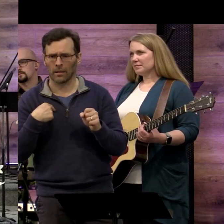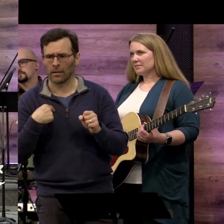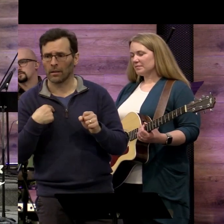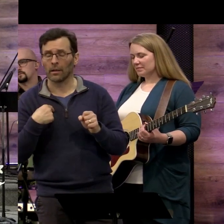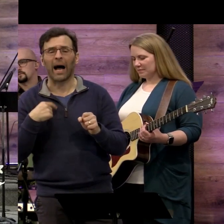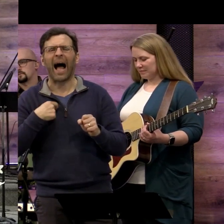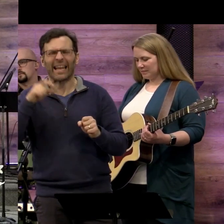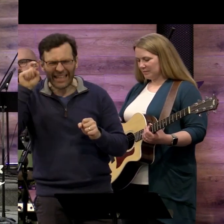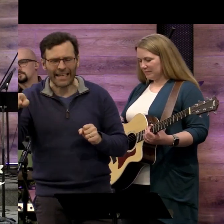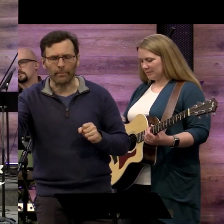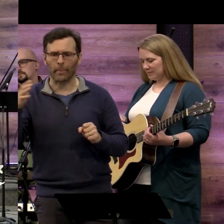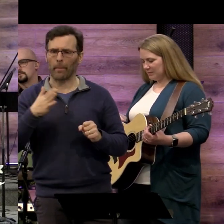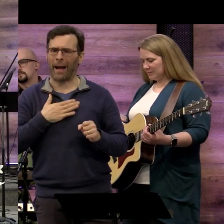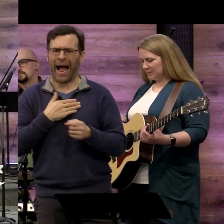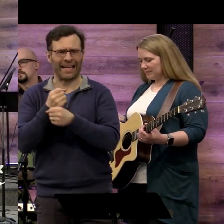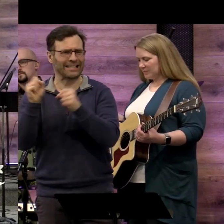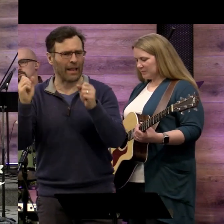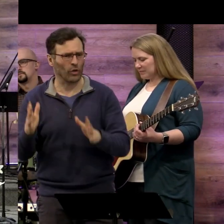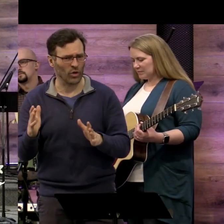I need Him to be my Savior.